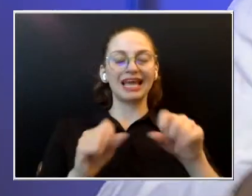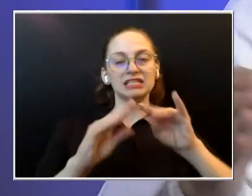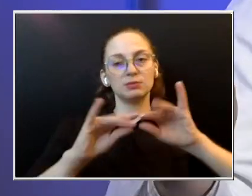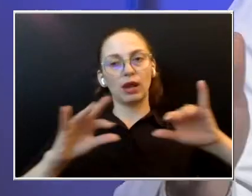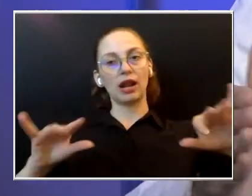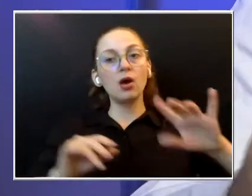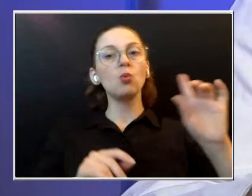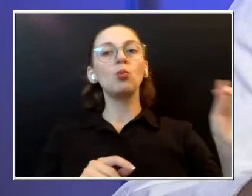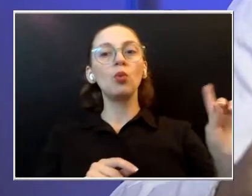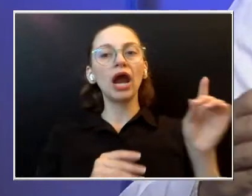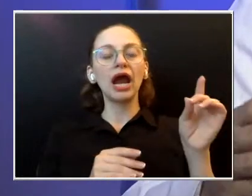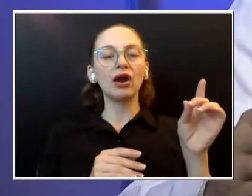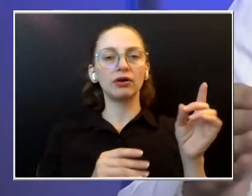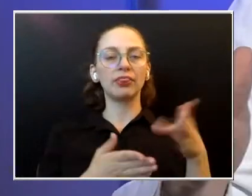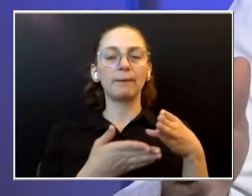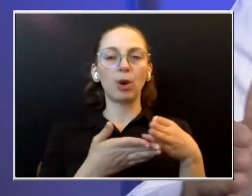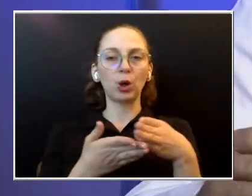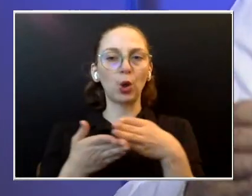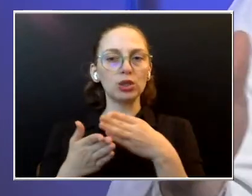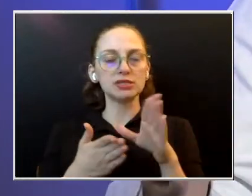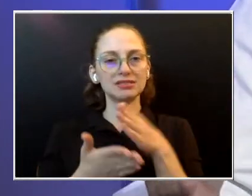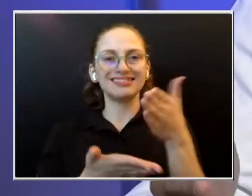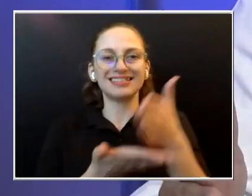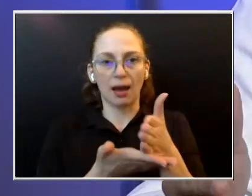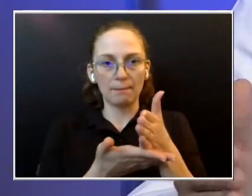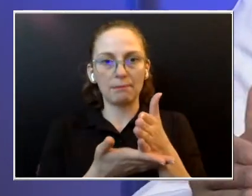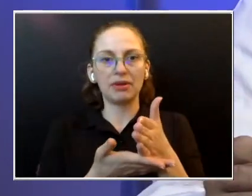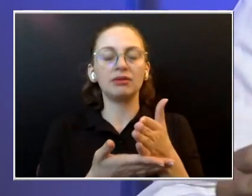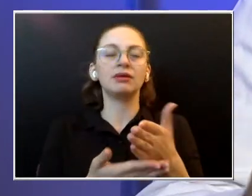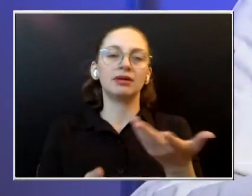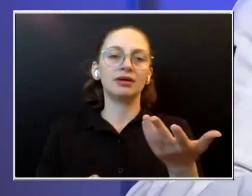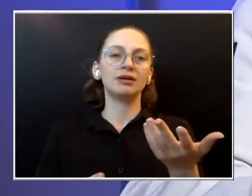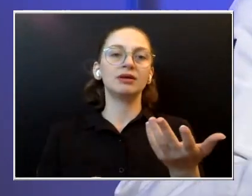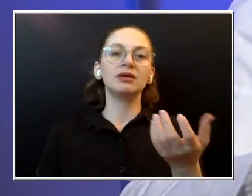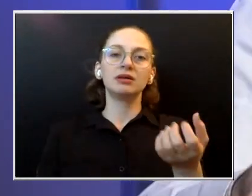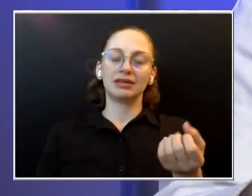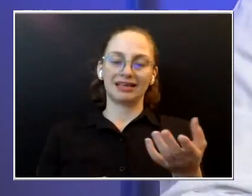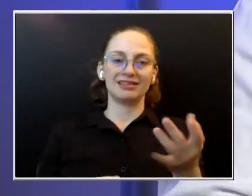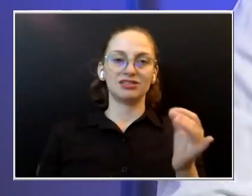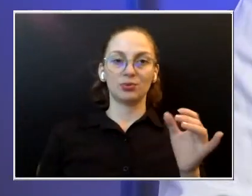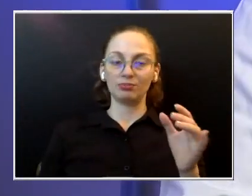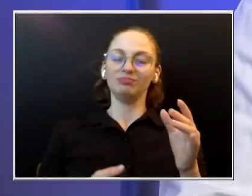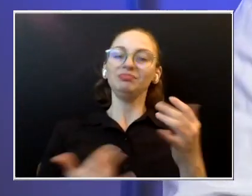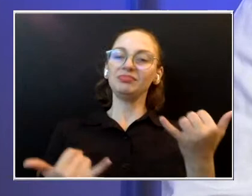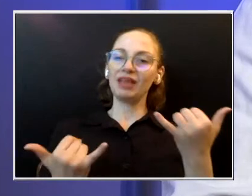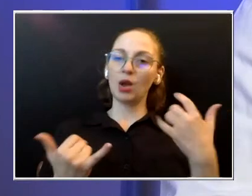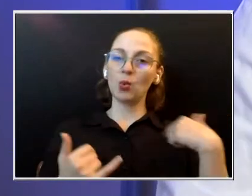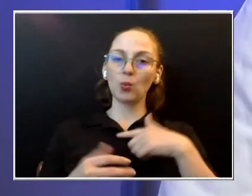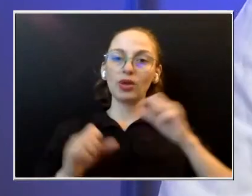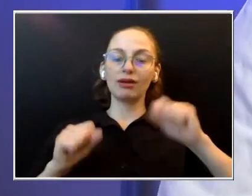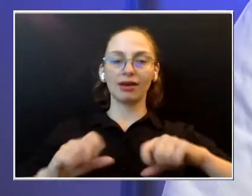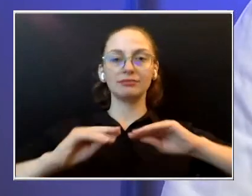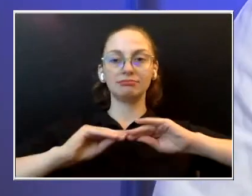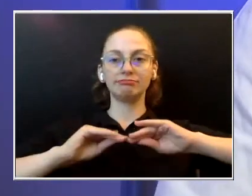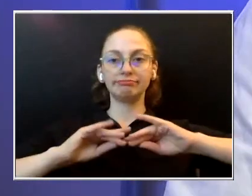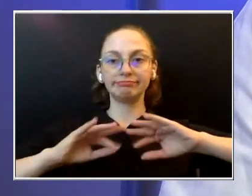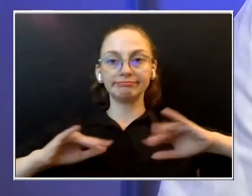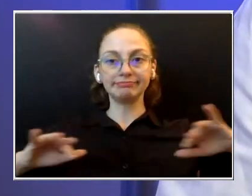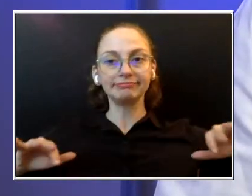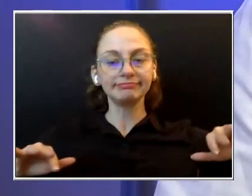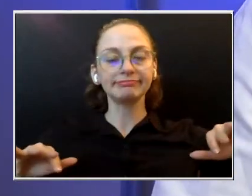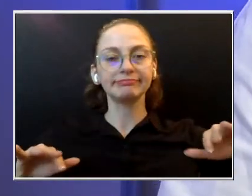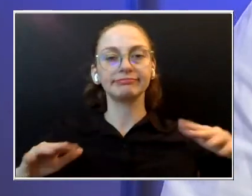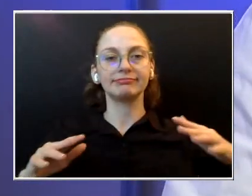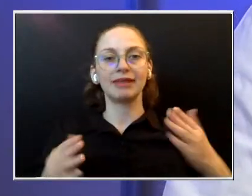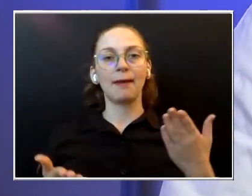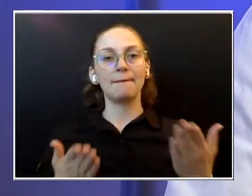have a higher relative biological effectiveness at the end of their track. Now we can actually spread this out and potentially deliver a safer treatment